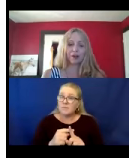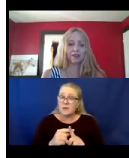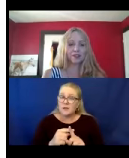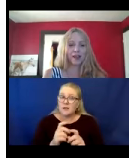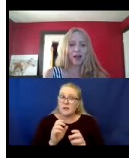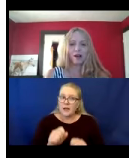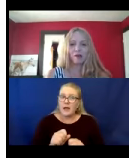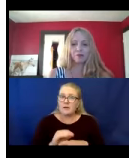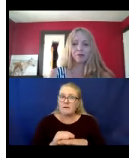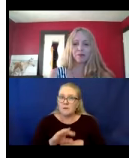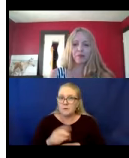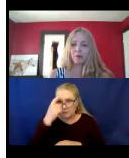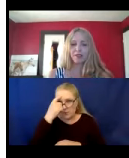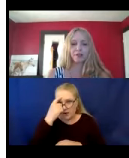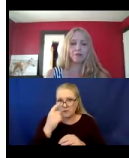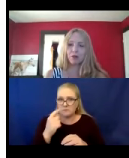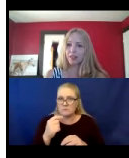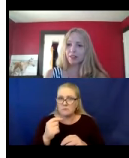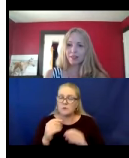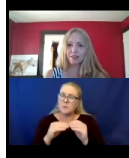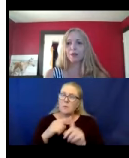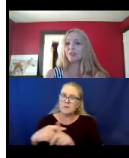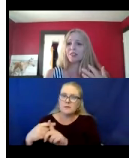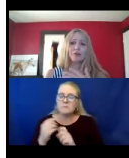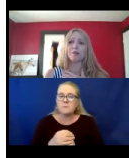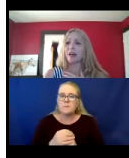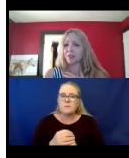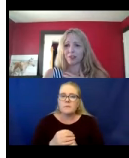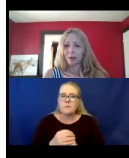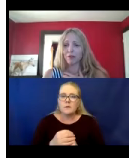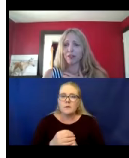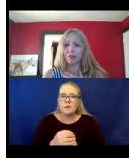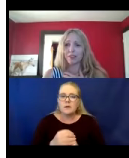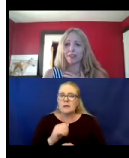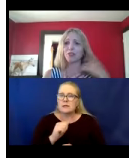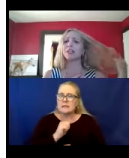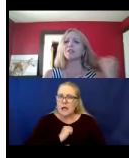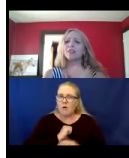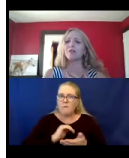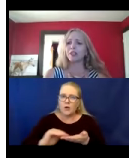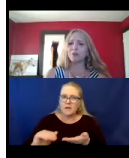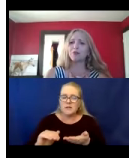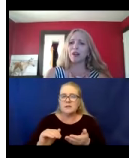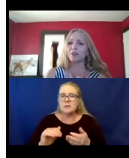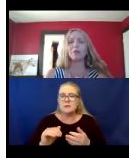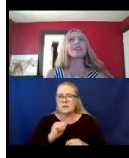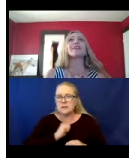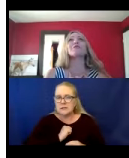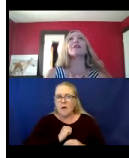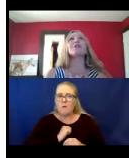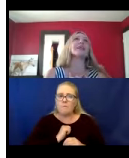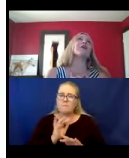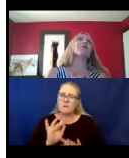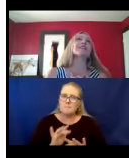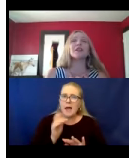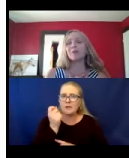gratitude thoughts. A positive focus. I mentioned self-compassion or self-forgiveness, like treating yourself like you would a friend. What would I tell a